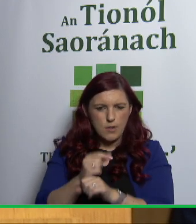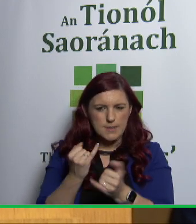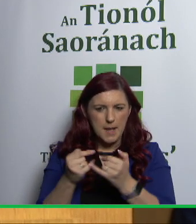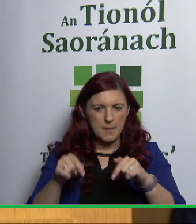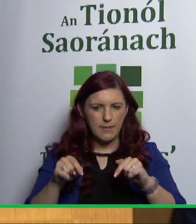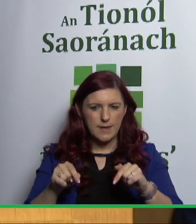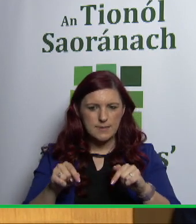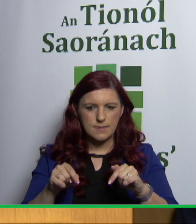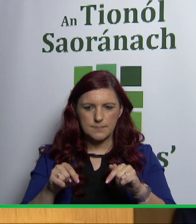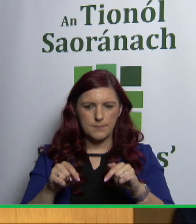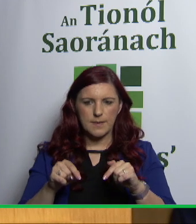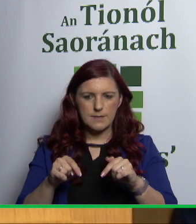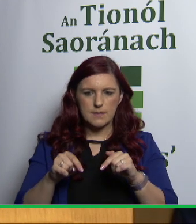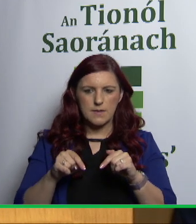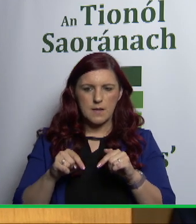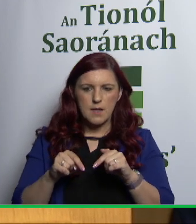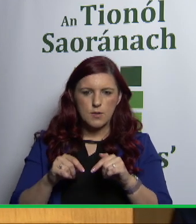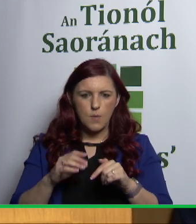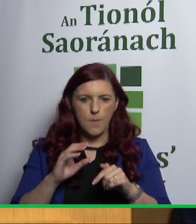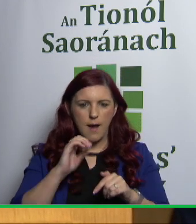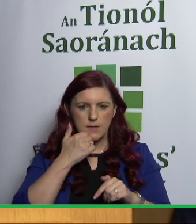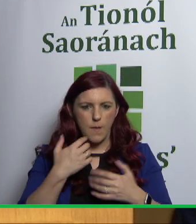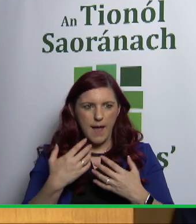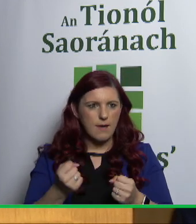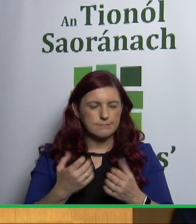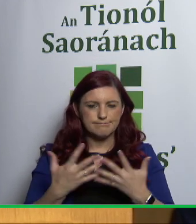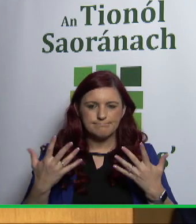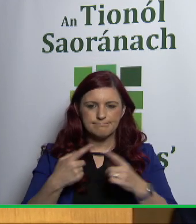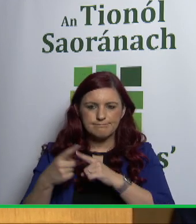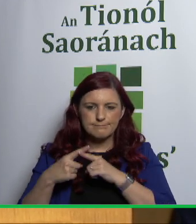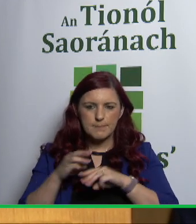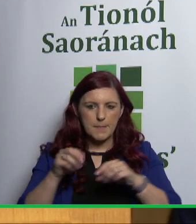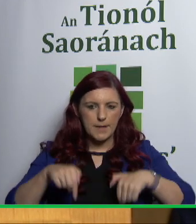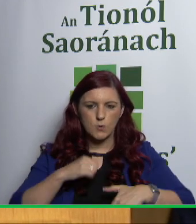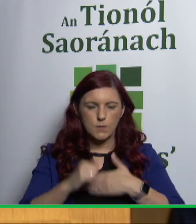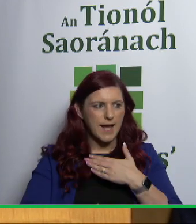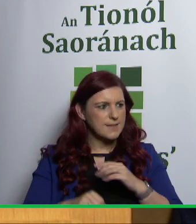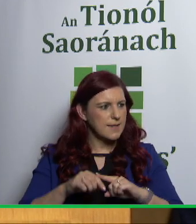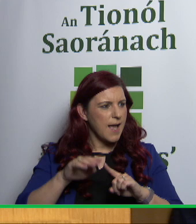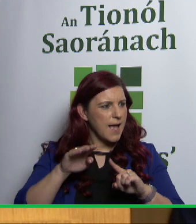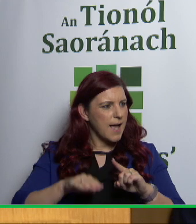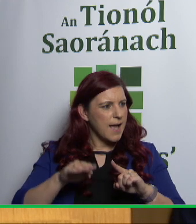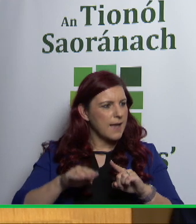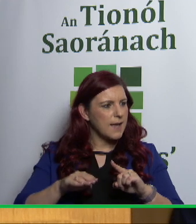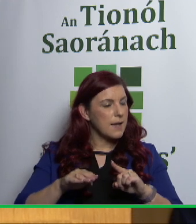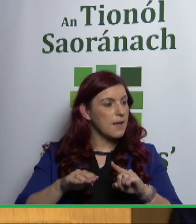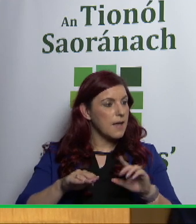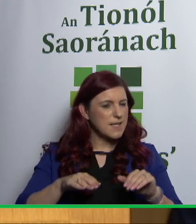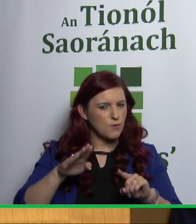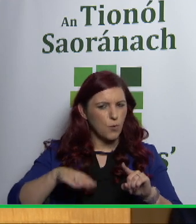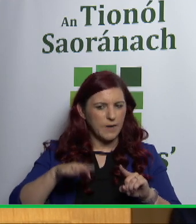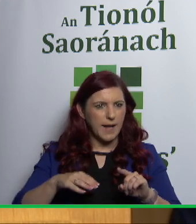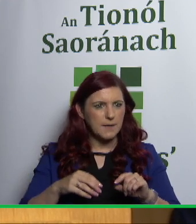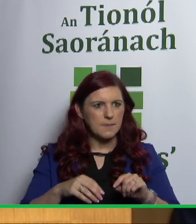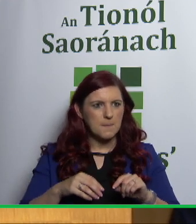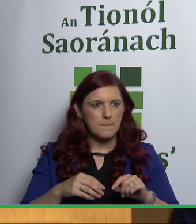confidence, because we have 16 to 17 people here today who are brave and courageous and sharing their experiences with us to help